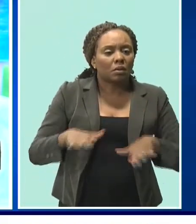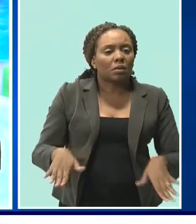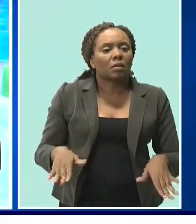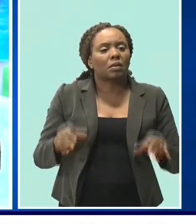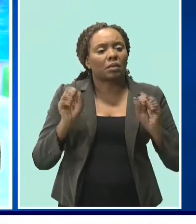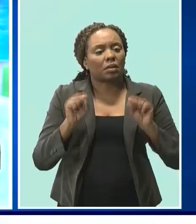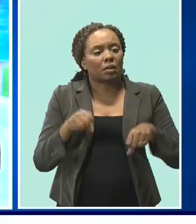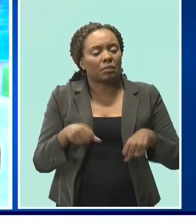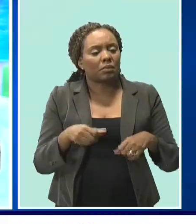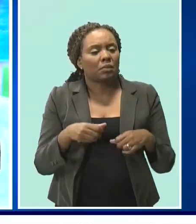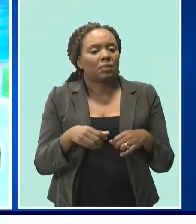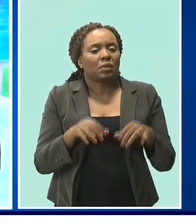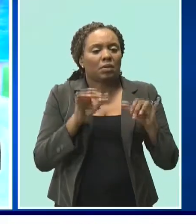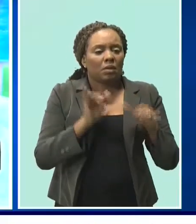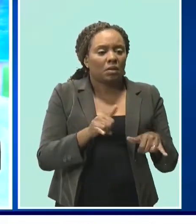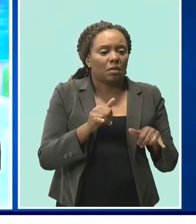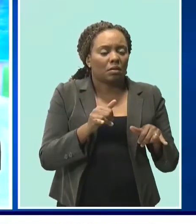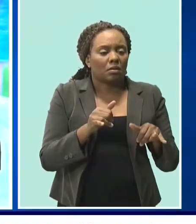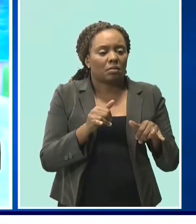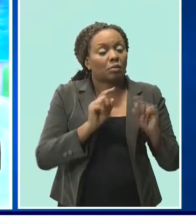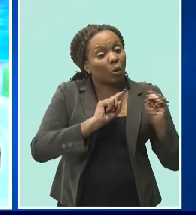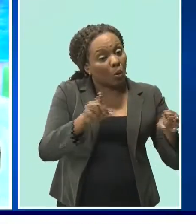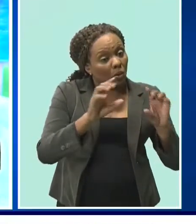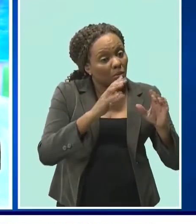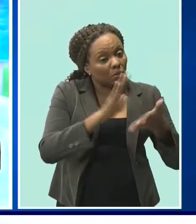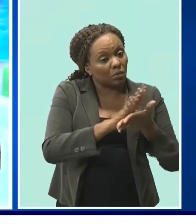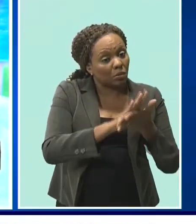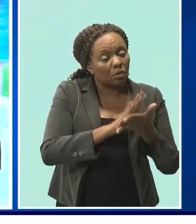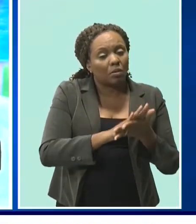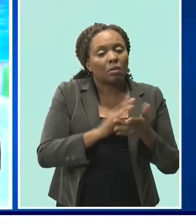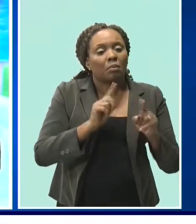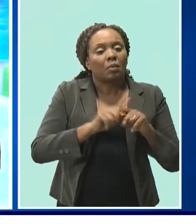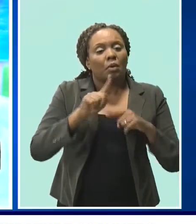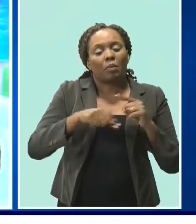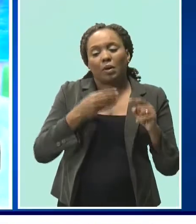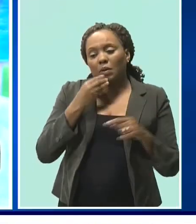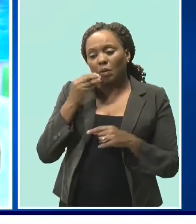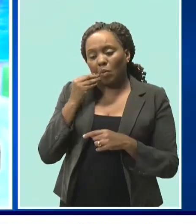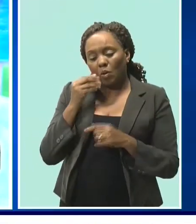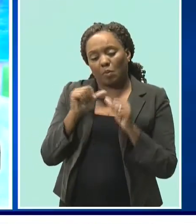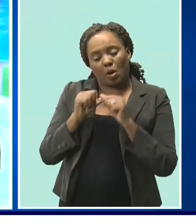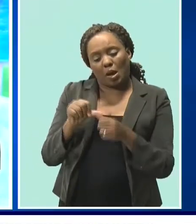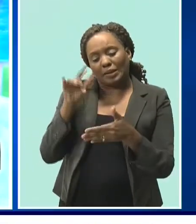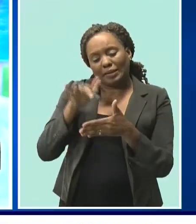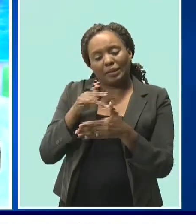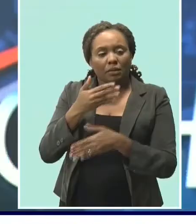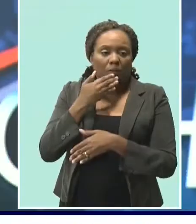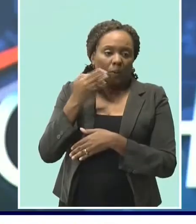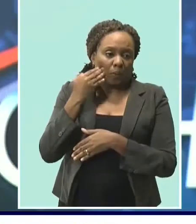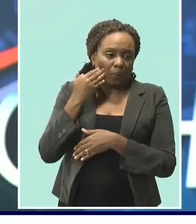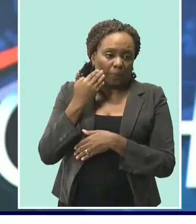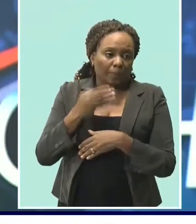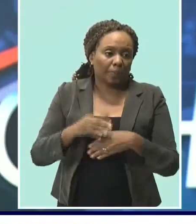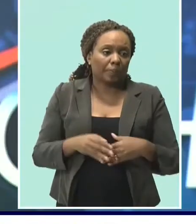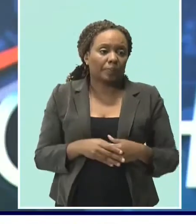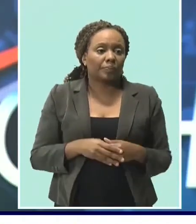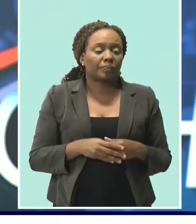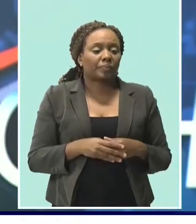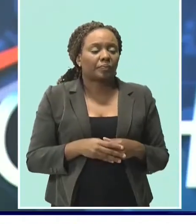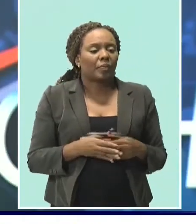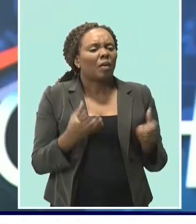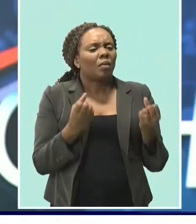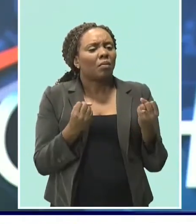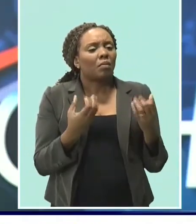to have some time at school, but also to be able to have devices that they can continue their education. While